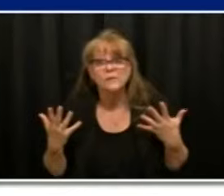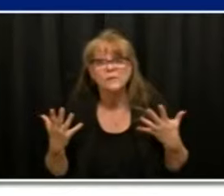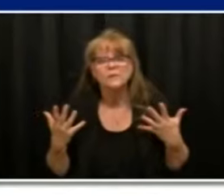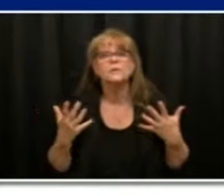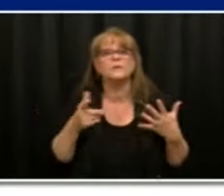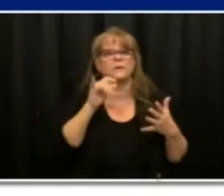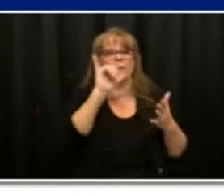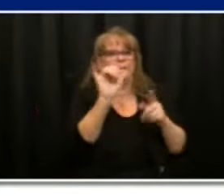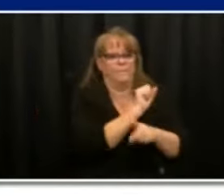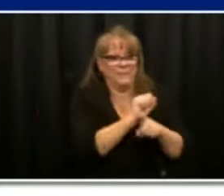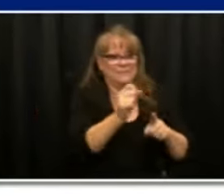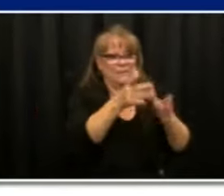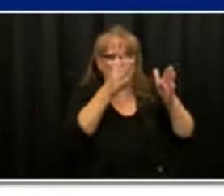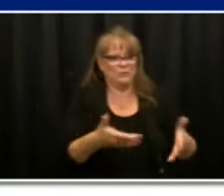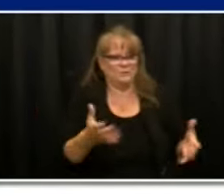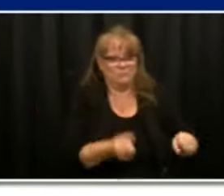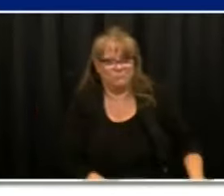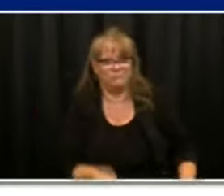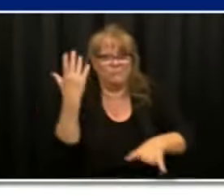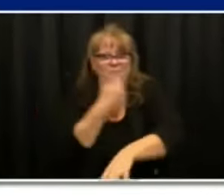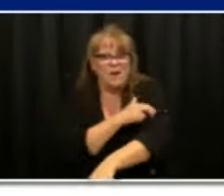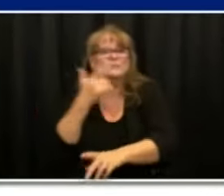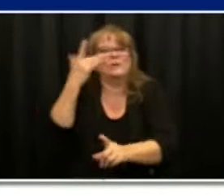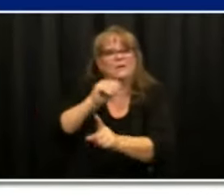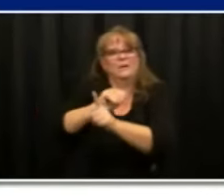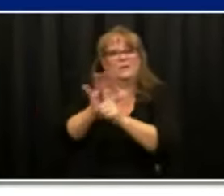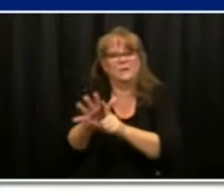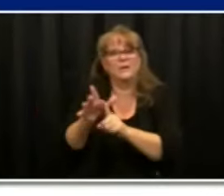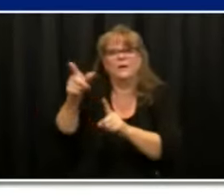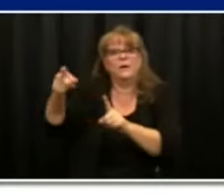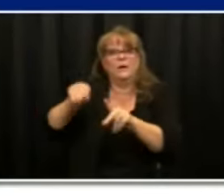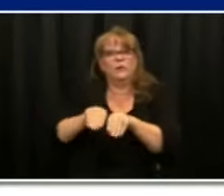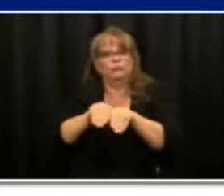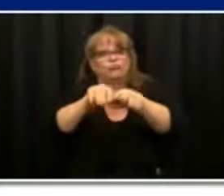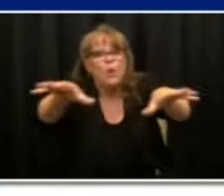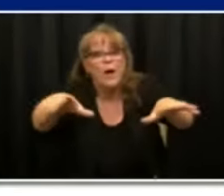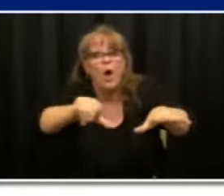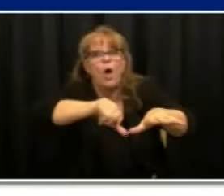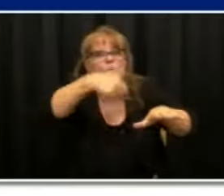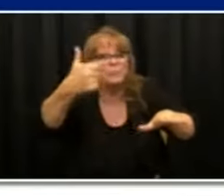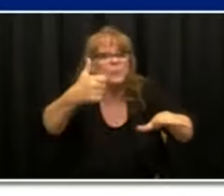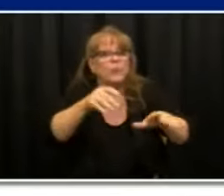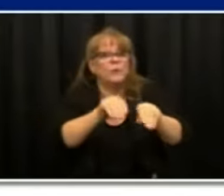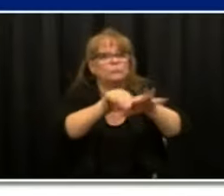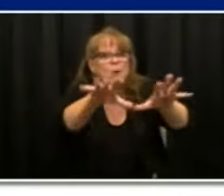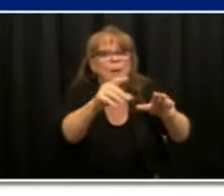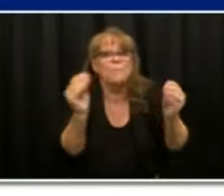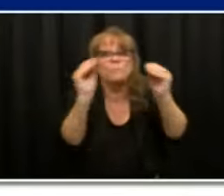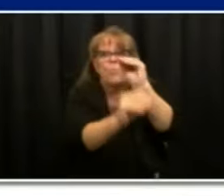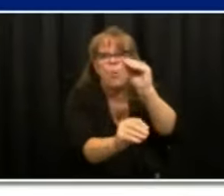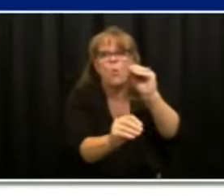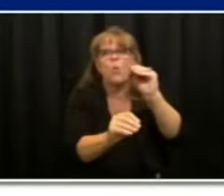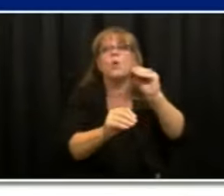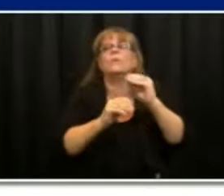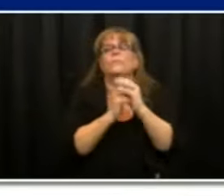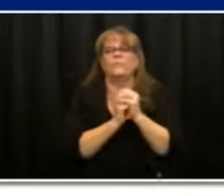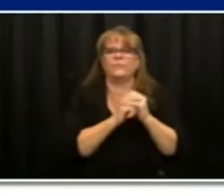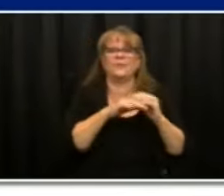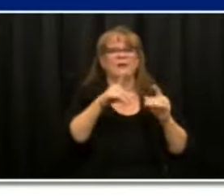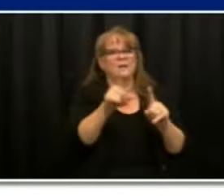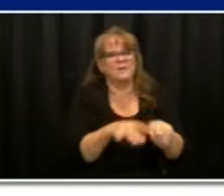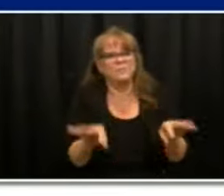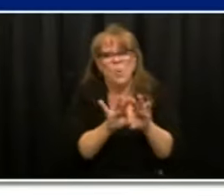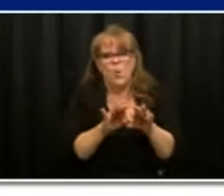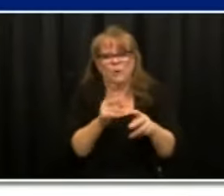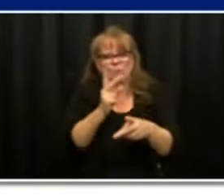1.51 other people. Our goal is always to try and have the R value be under 1. At this current high level of